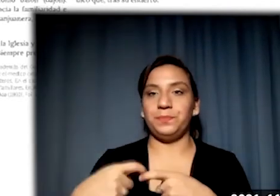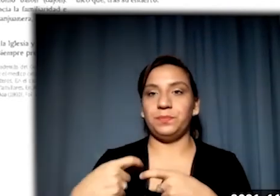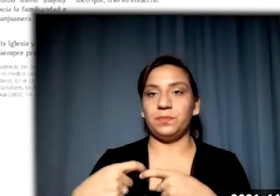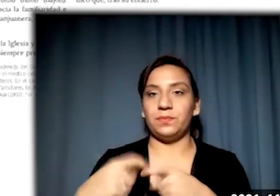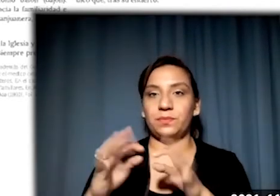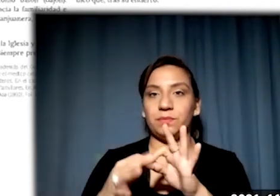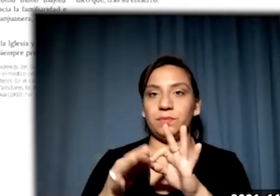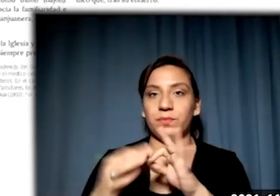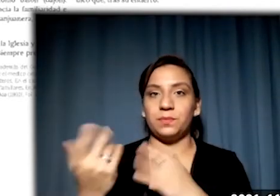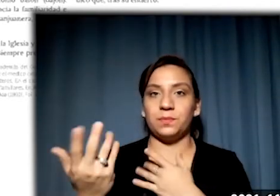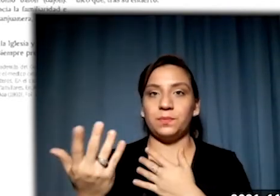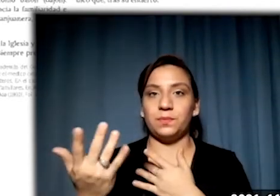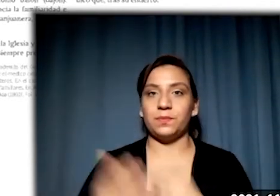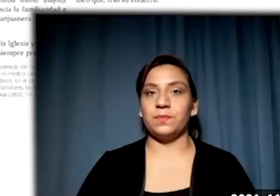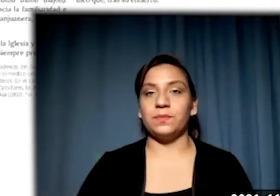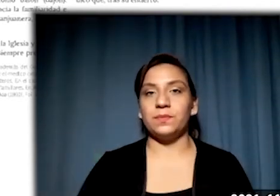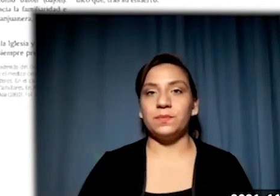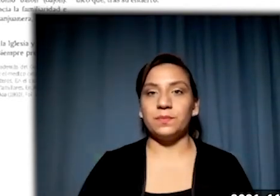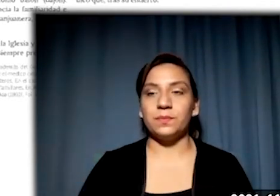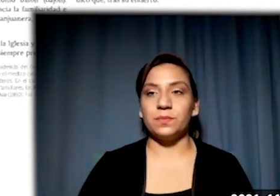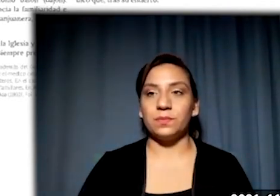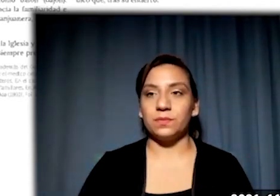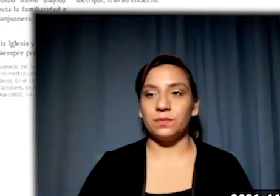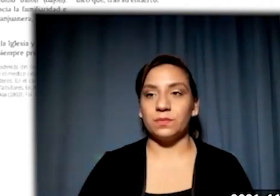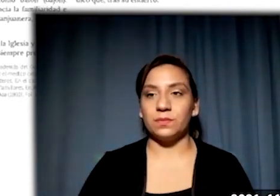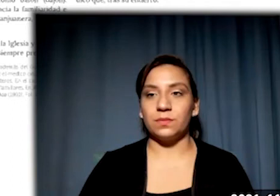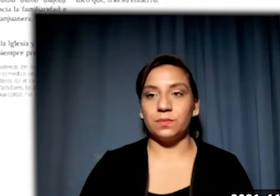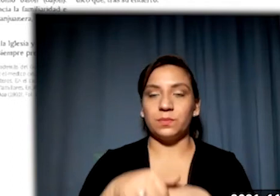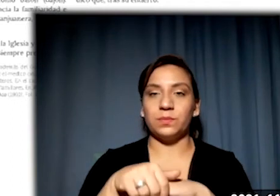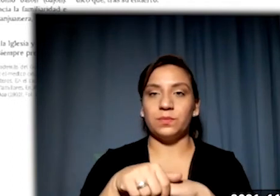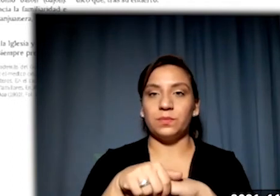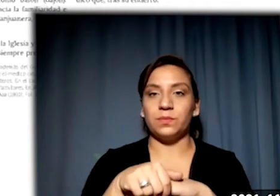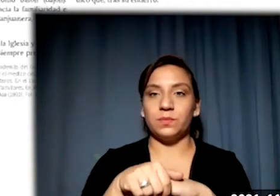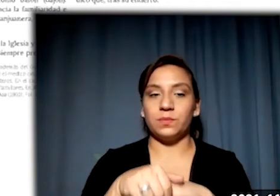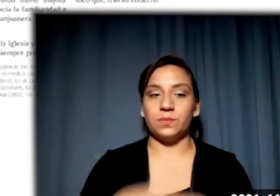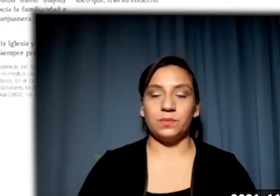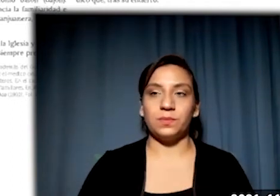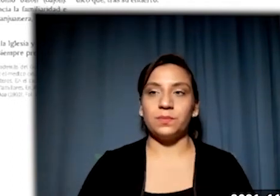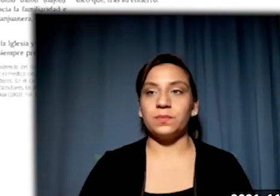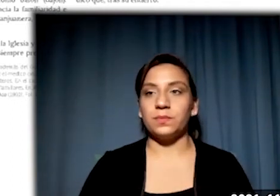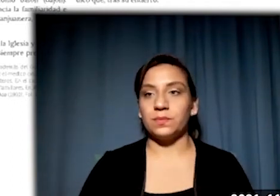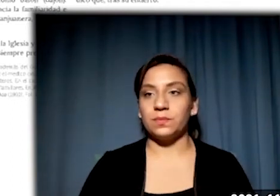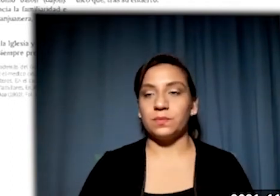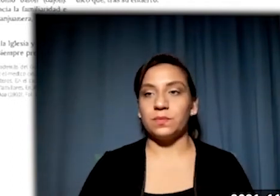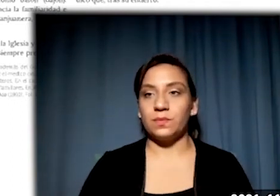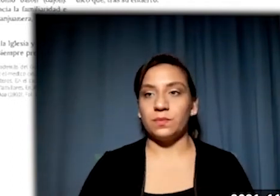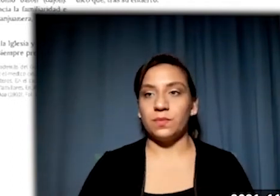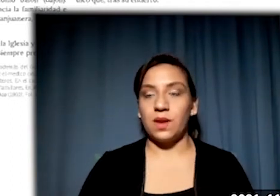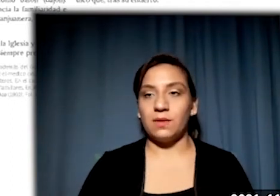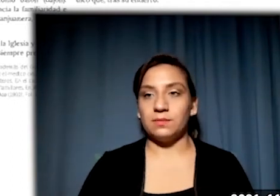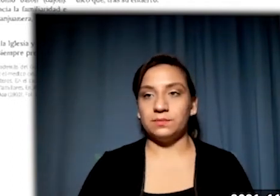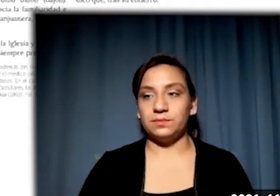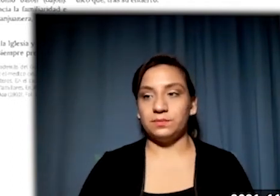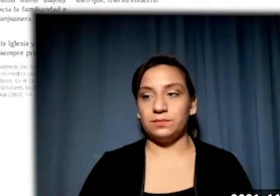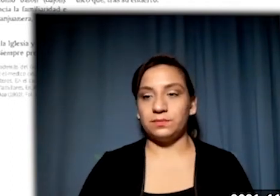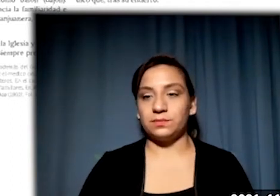the military stronghold of Puerto Rico, a geostrategic key to the Spanish Empire, dependent on the